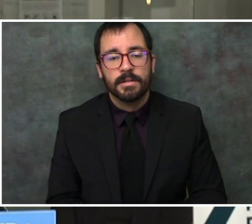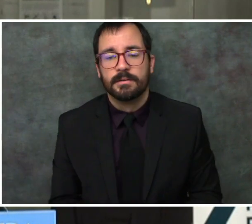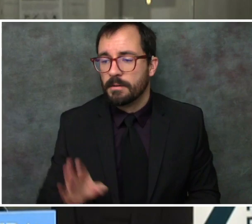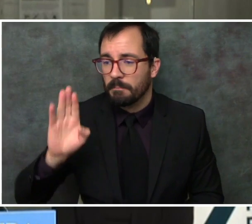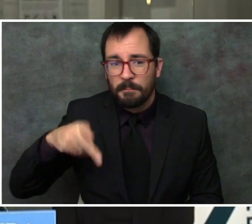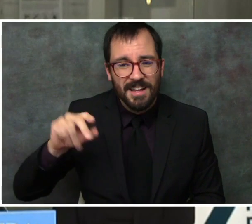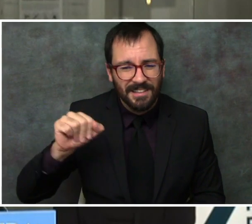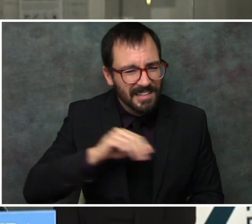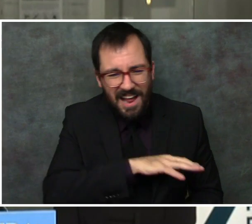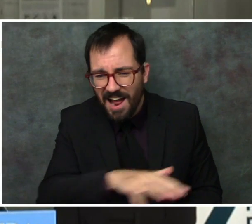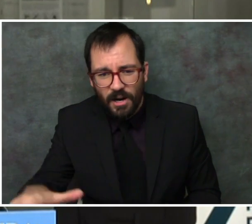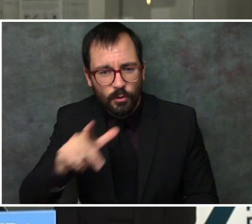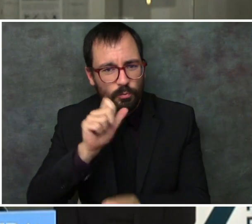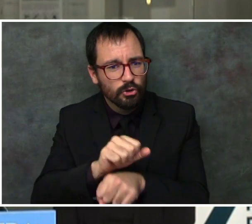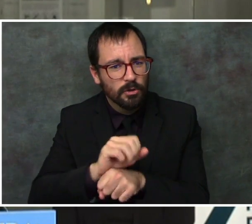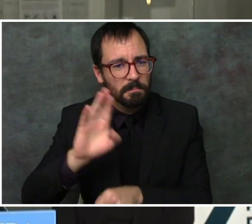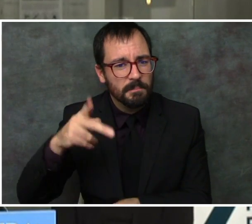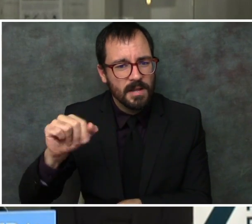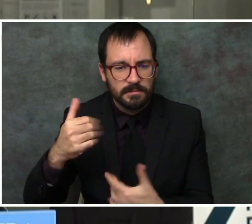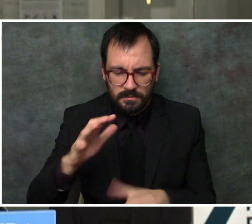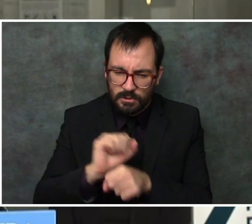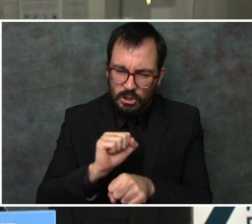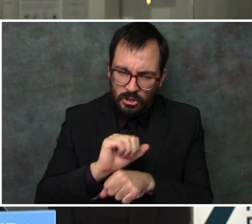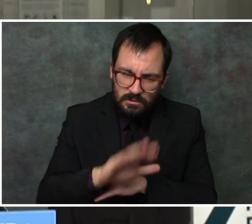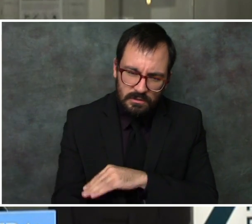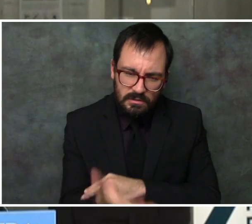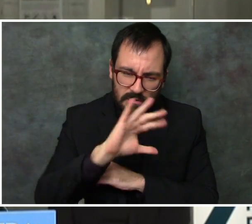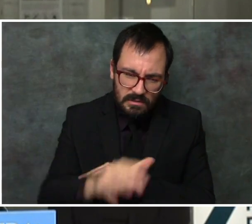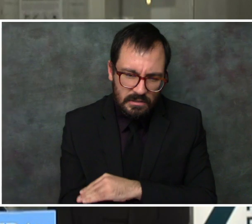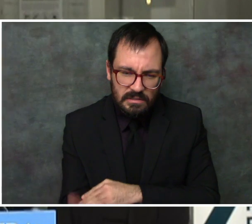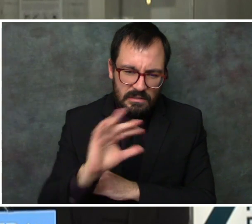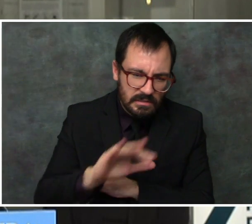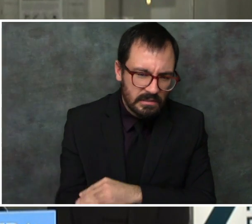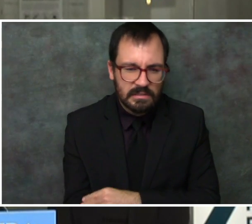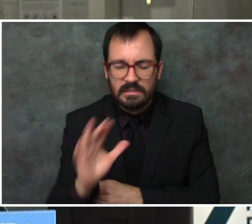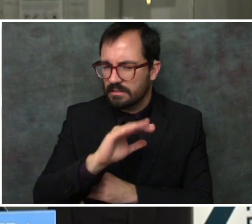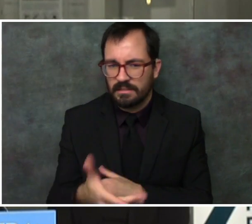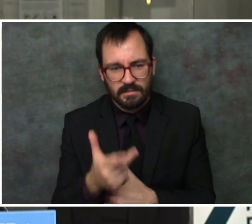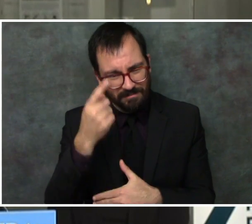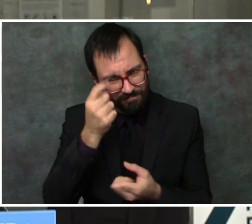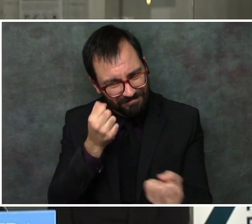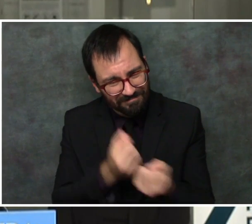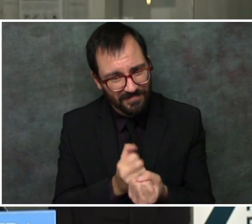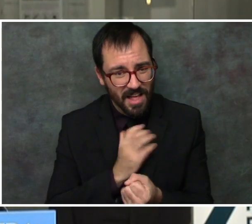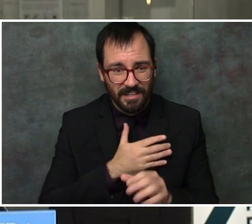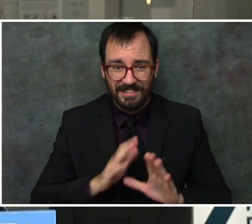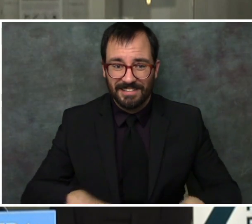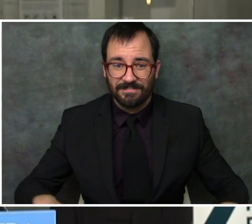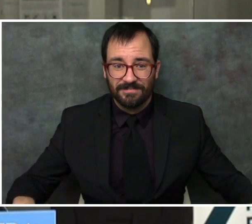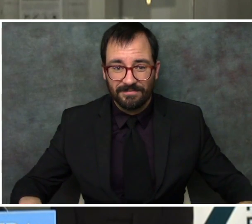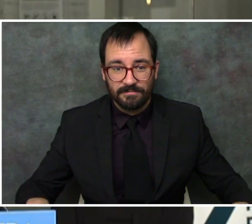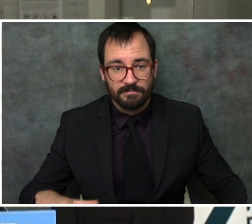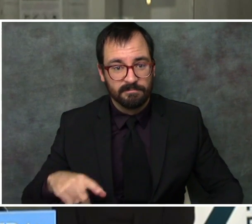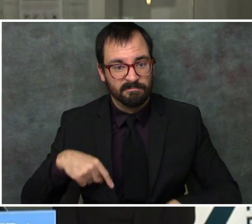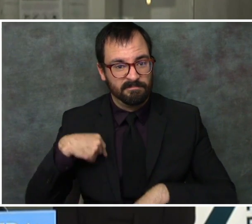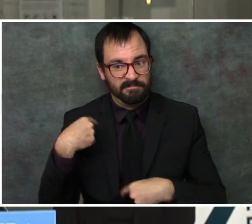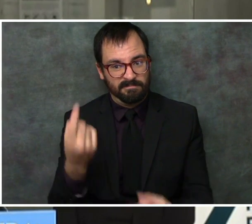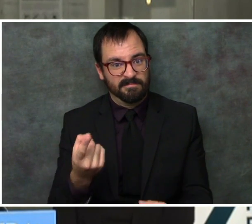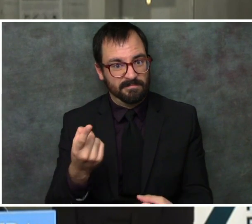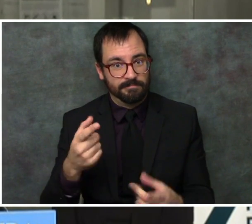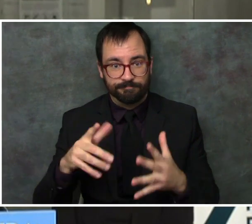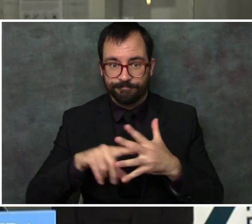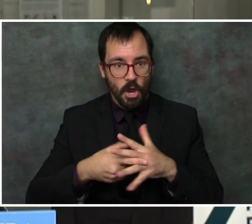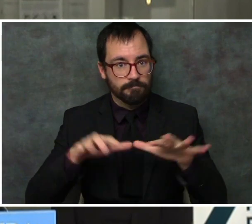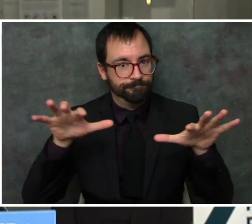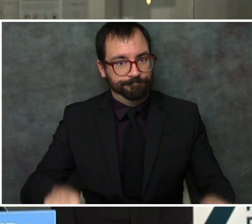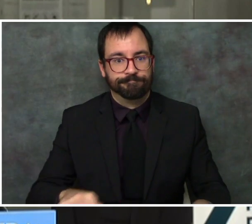kids. Since the beginning of the lockdown, our school district has grappled with the devastating impact of remote learning,